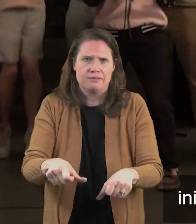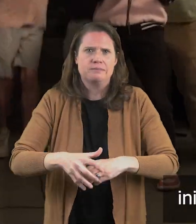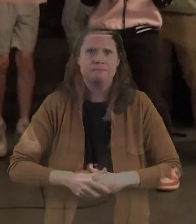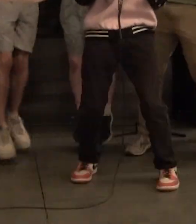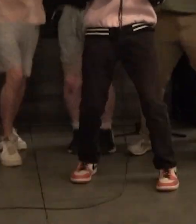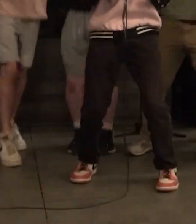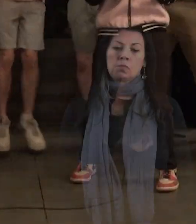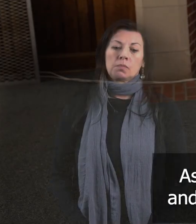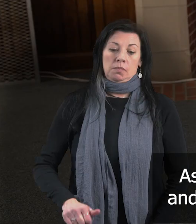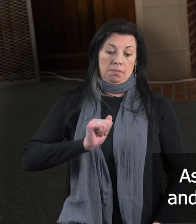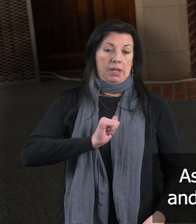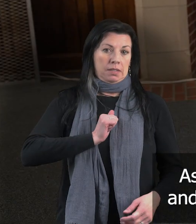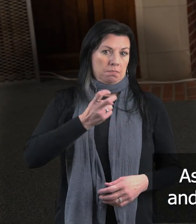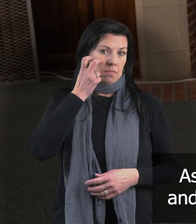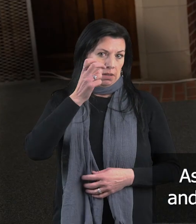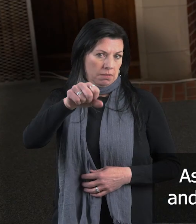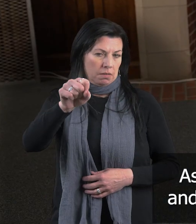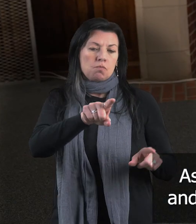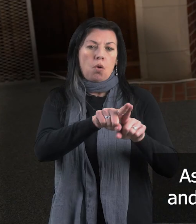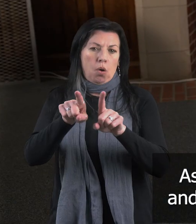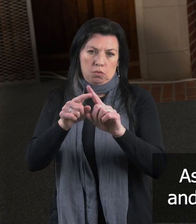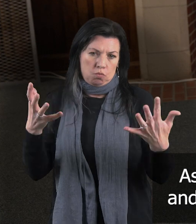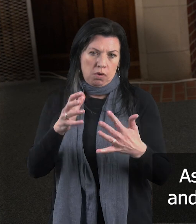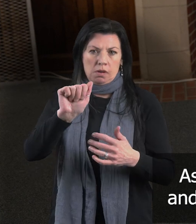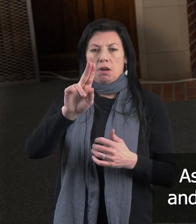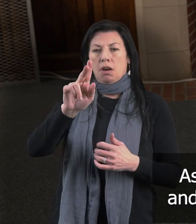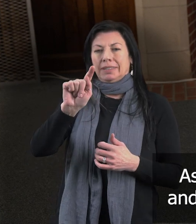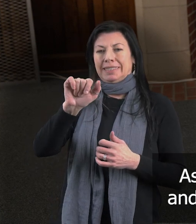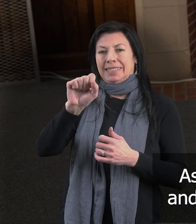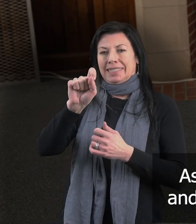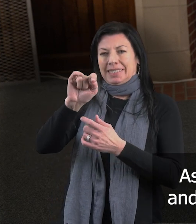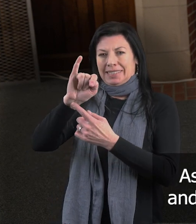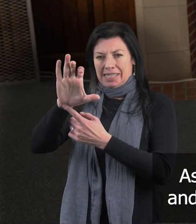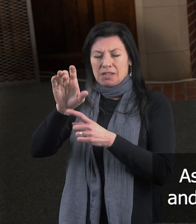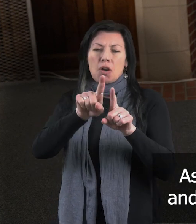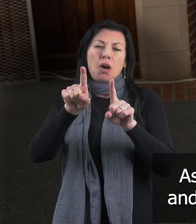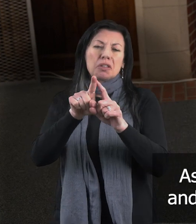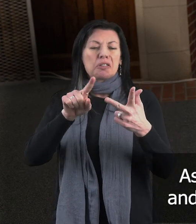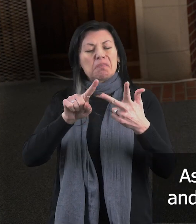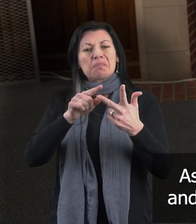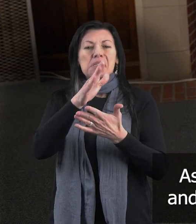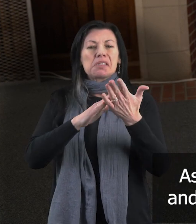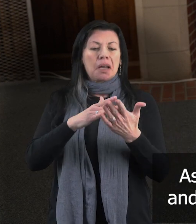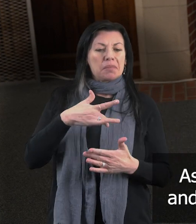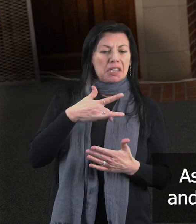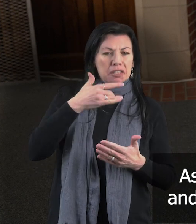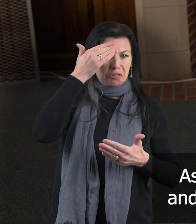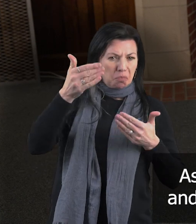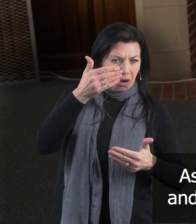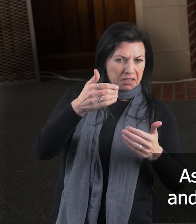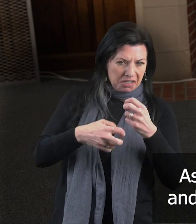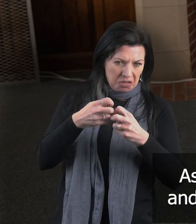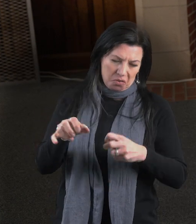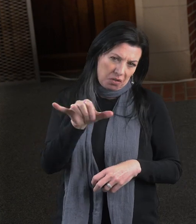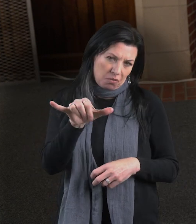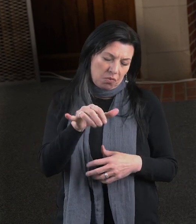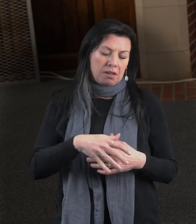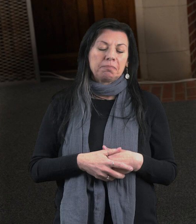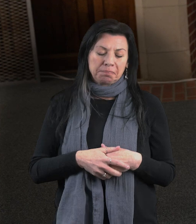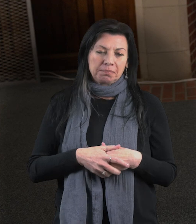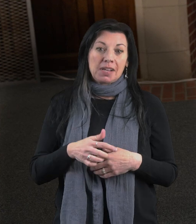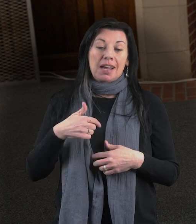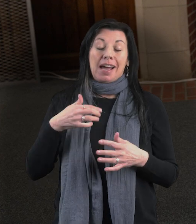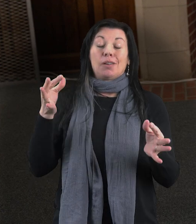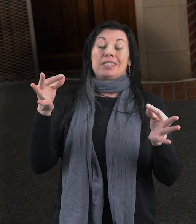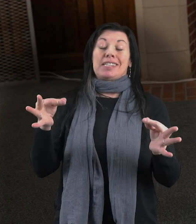people. Jojo. Aside from being blind, I'm also autistic and have some sensory processing issues.